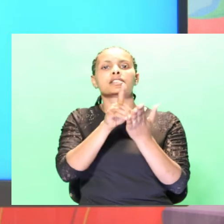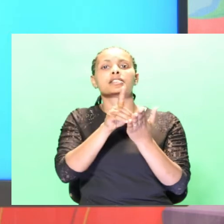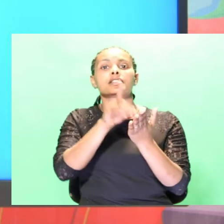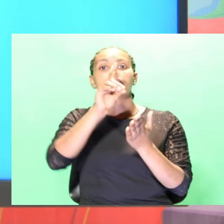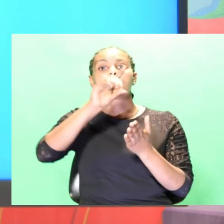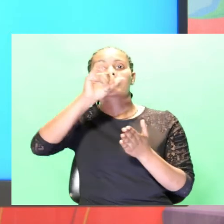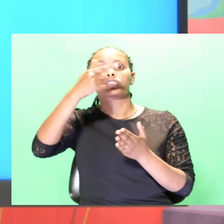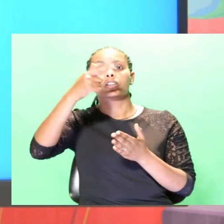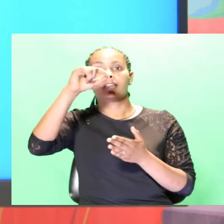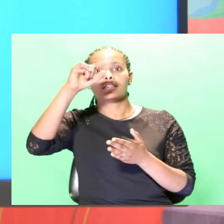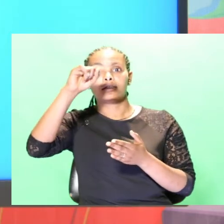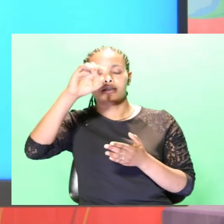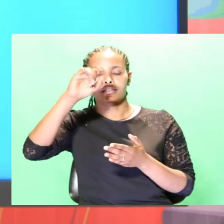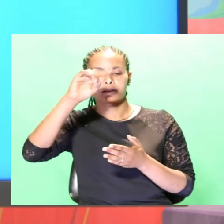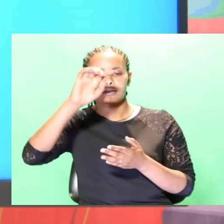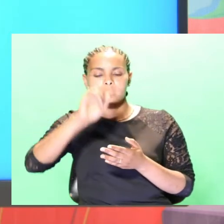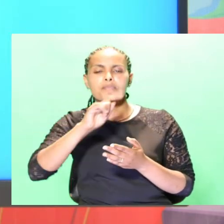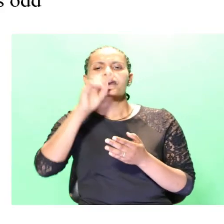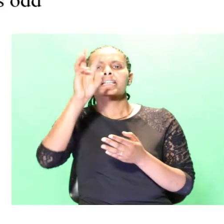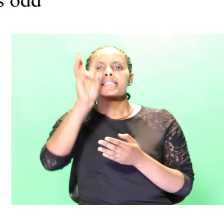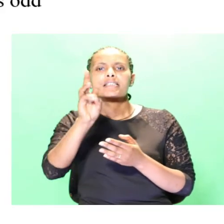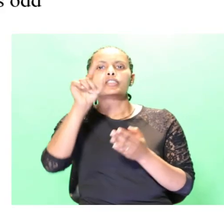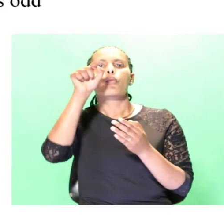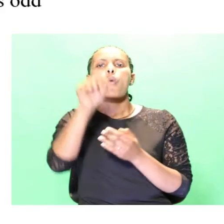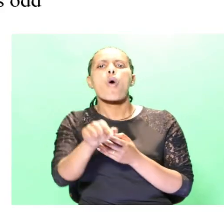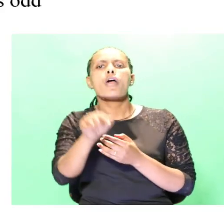this number is reported as